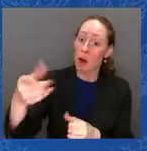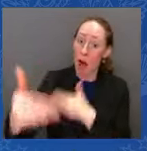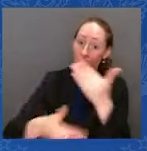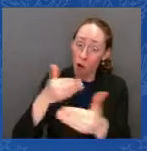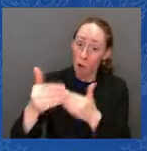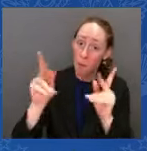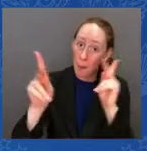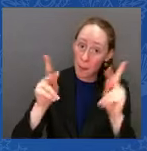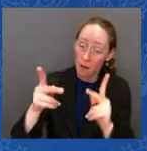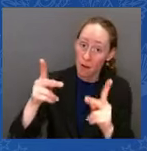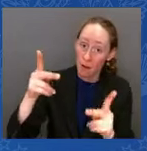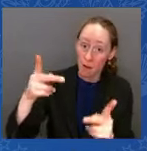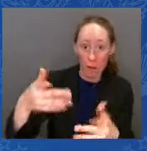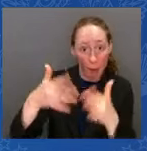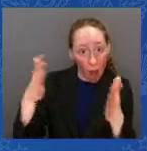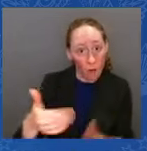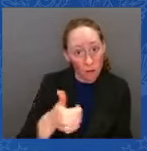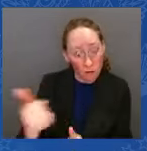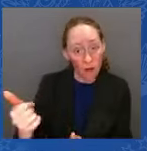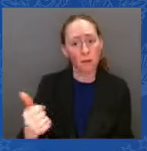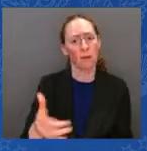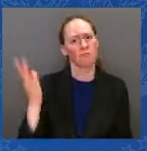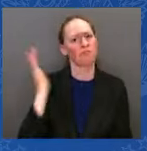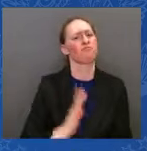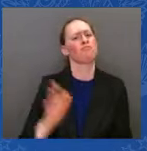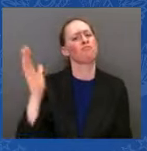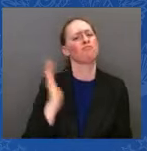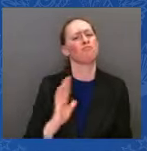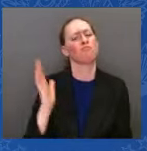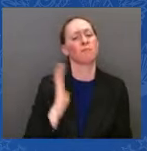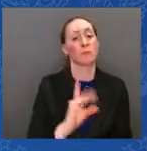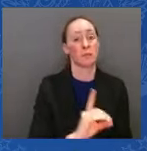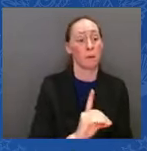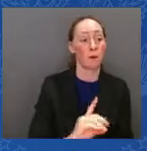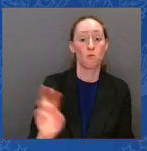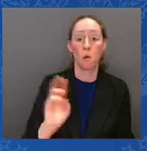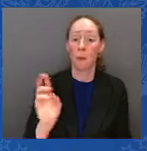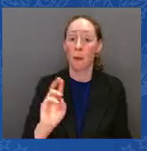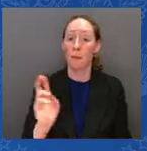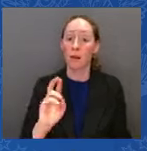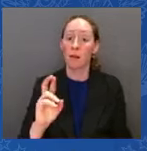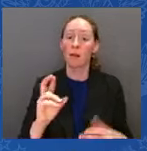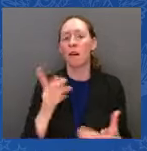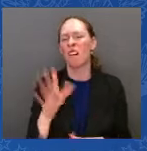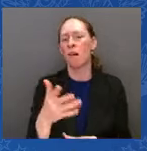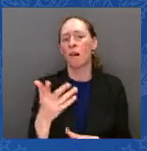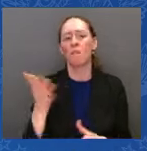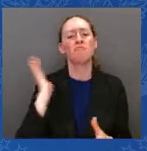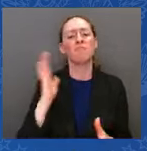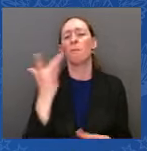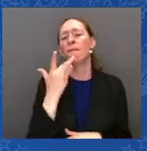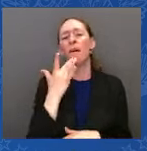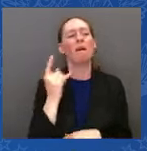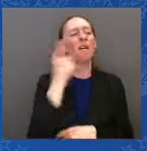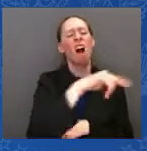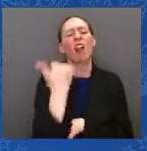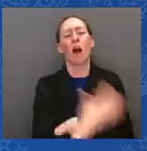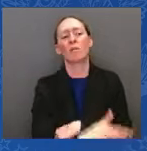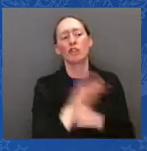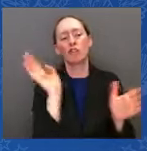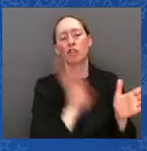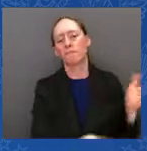time, in Democrat and Republican administrations, it was cheaper to go get the cheap labor overseas and bring back the expensive product.